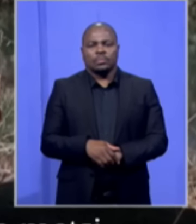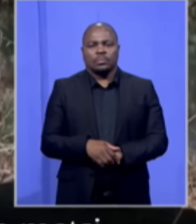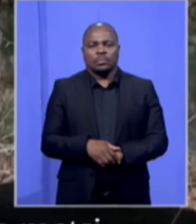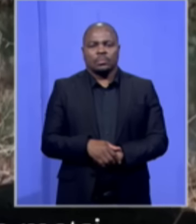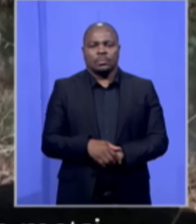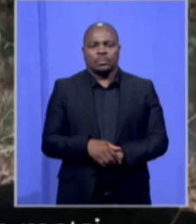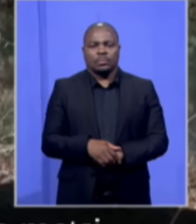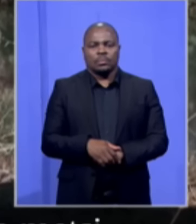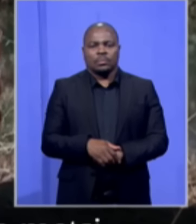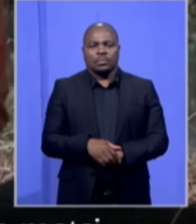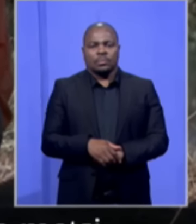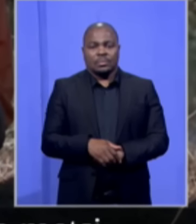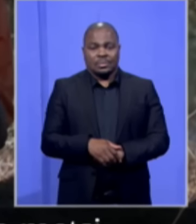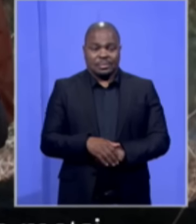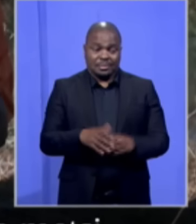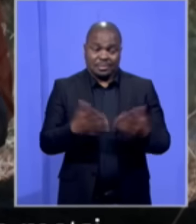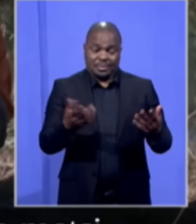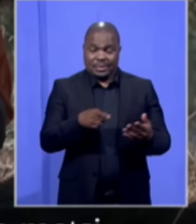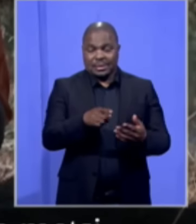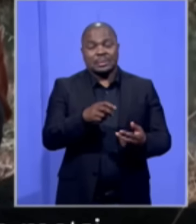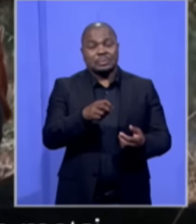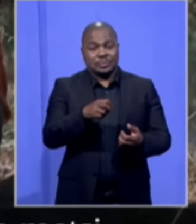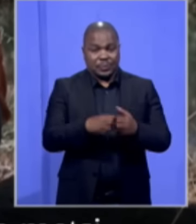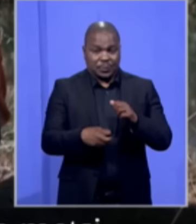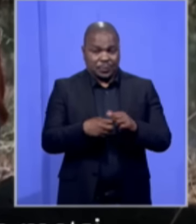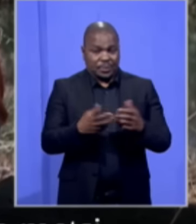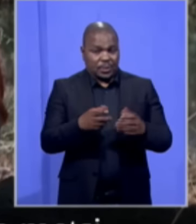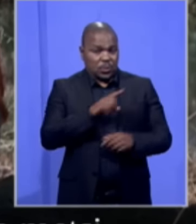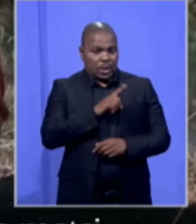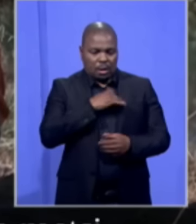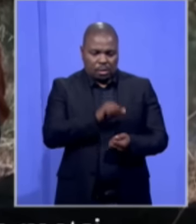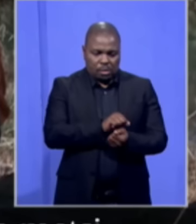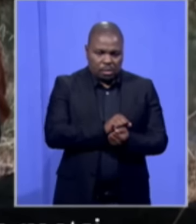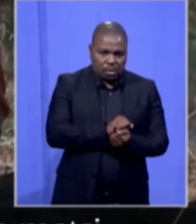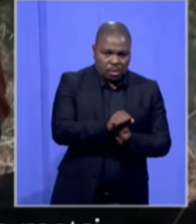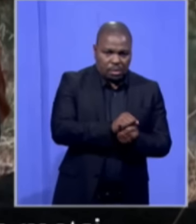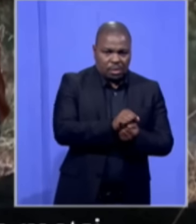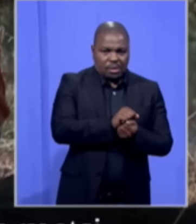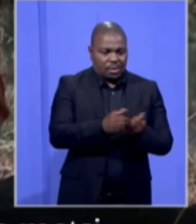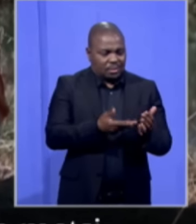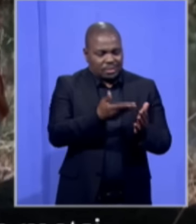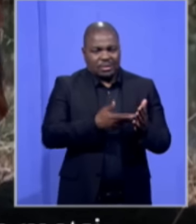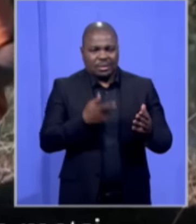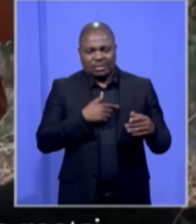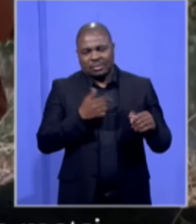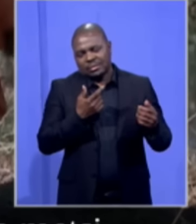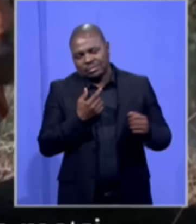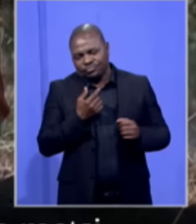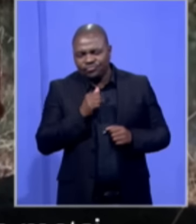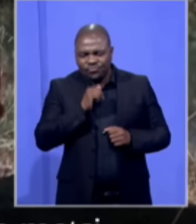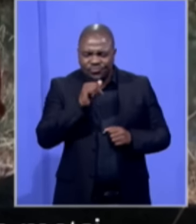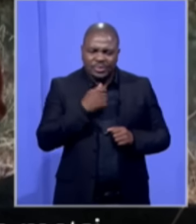go ra irang gona na le bothata ka ha o ra tlhatswa ga yo sokola ntse ke ala